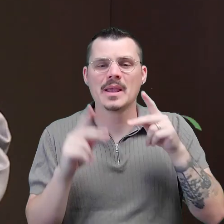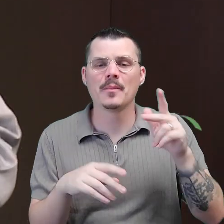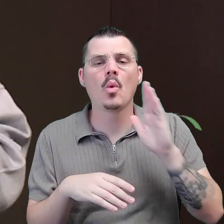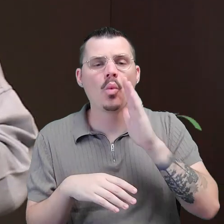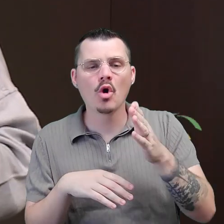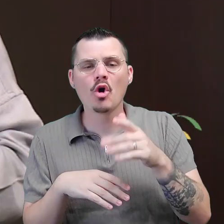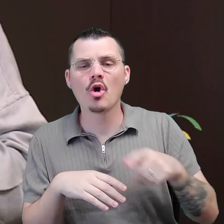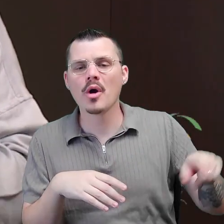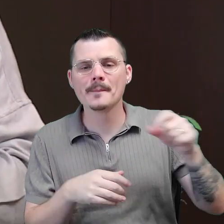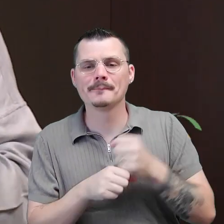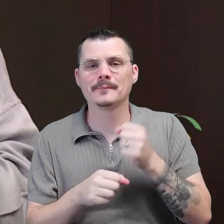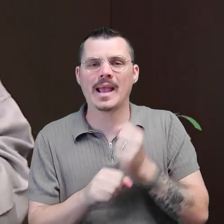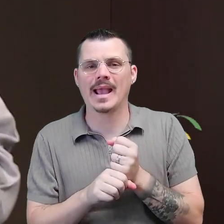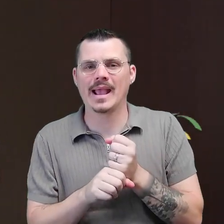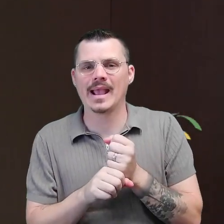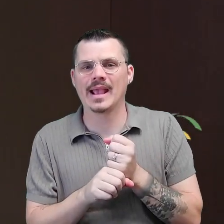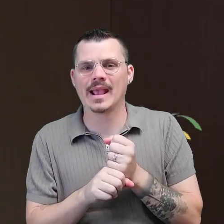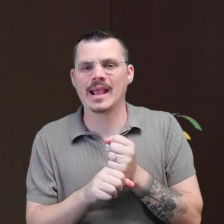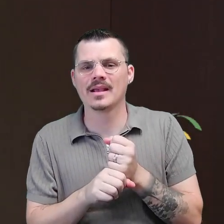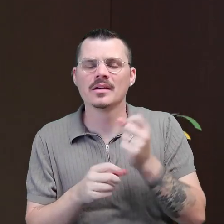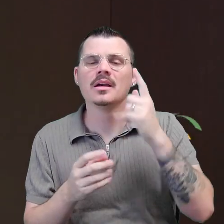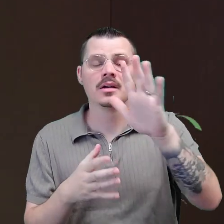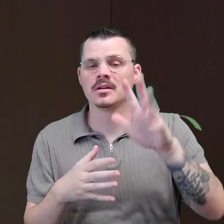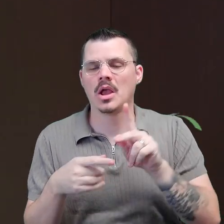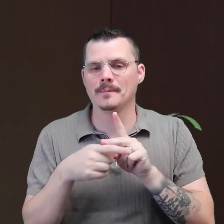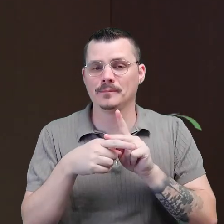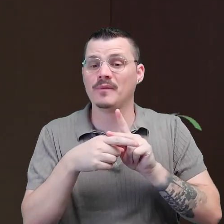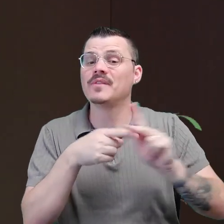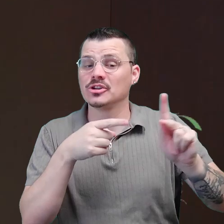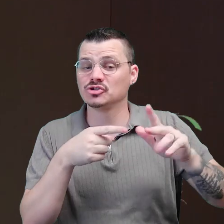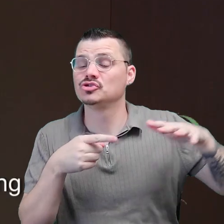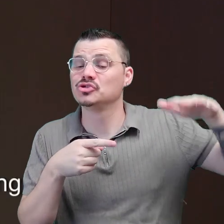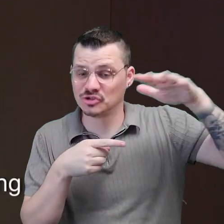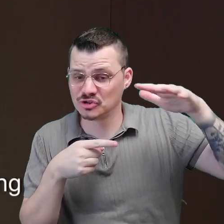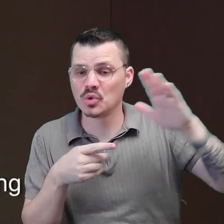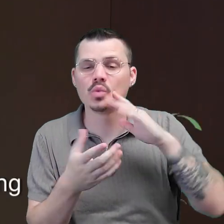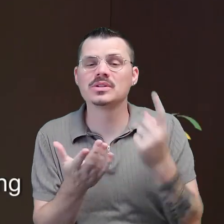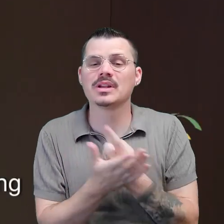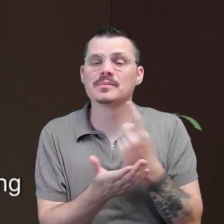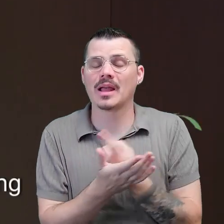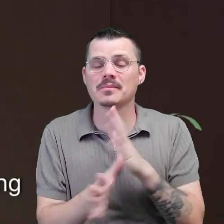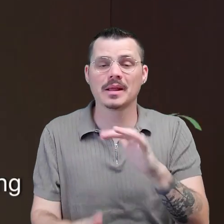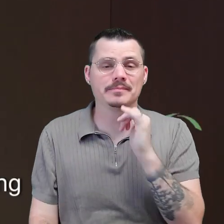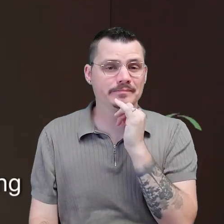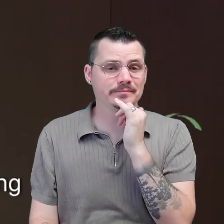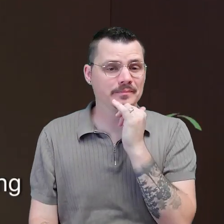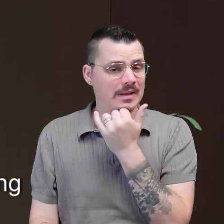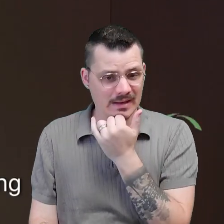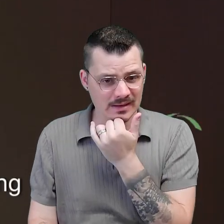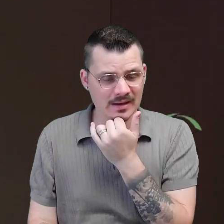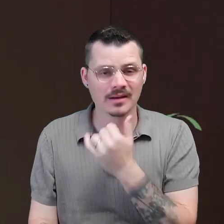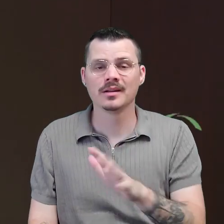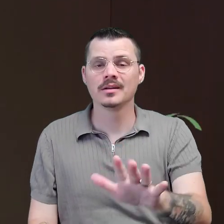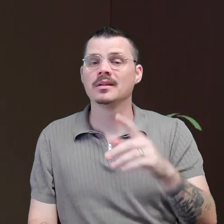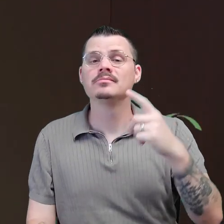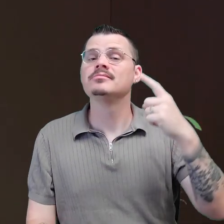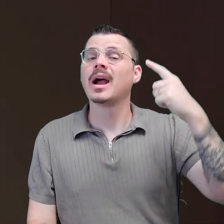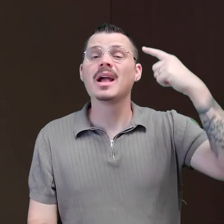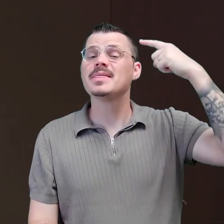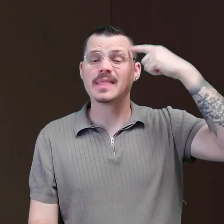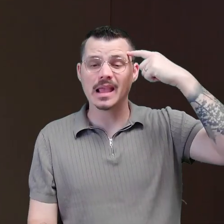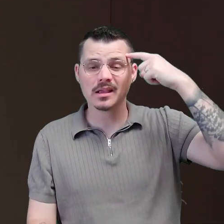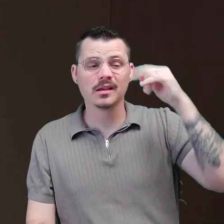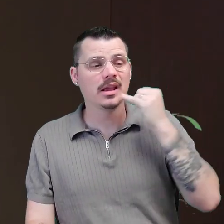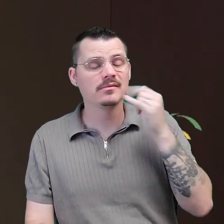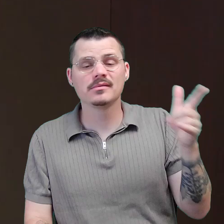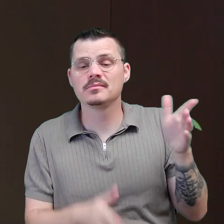People will make, and what I mean by that is professionals, will sometimes make the mistake of thinking that if a